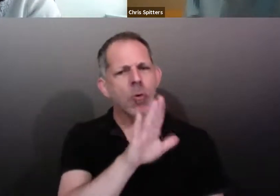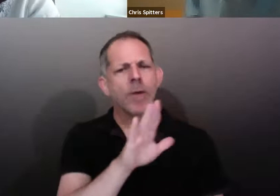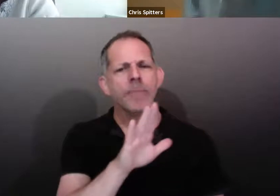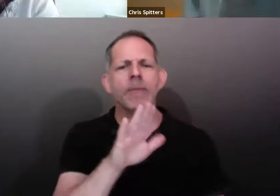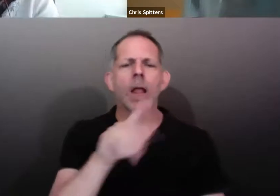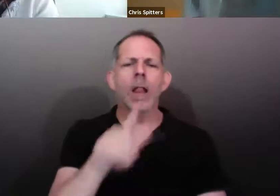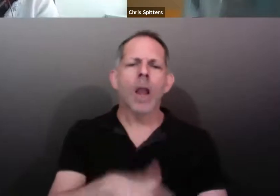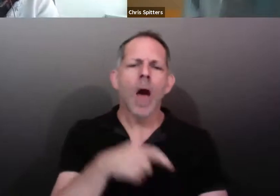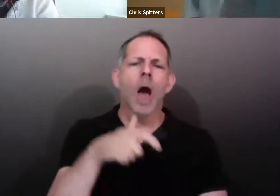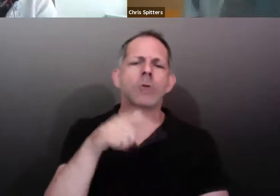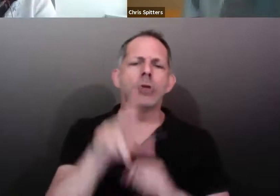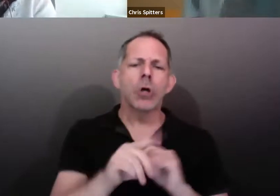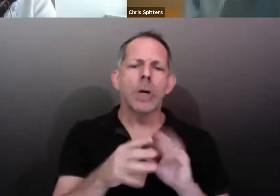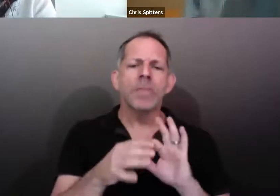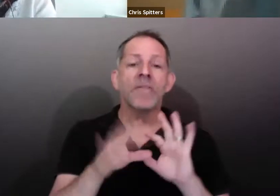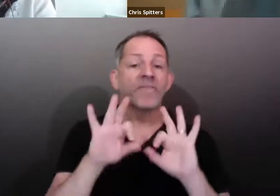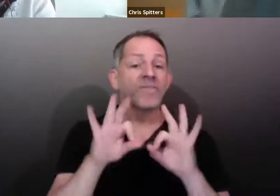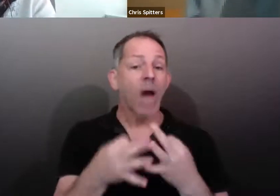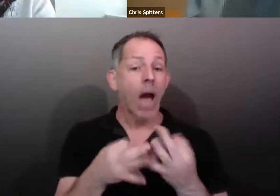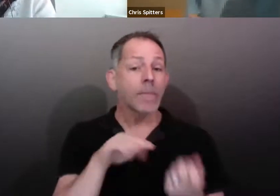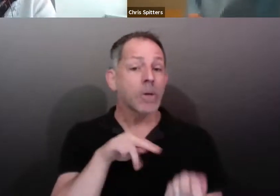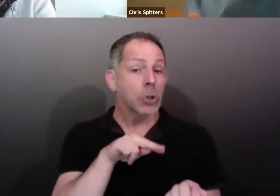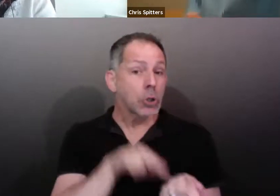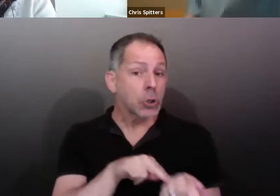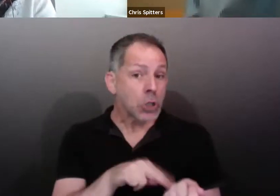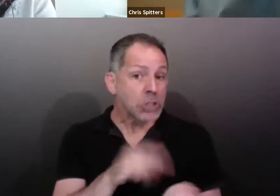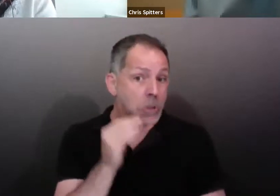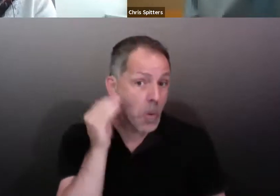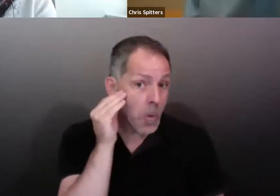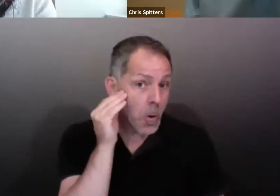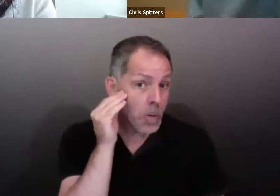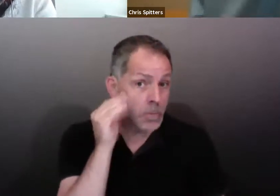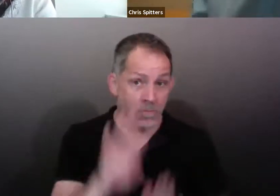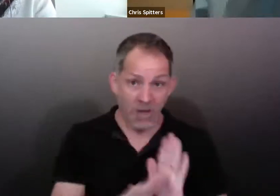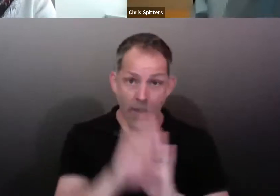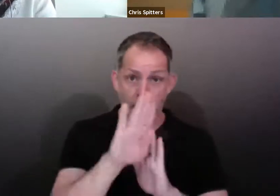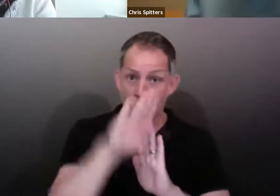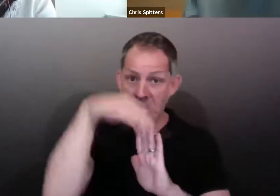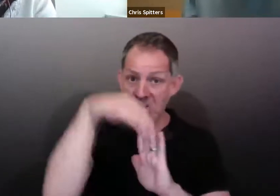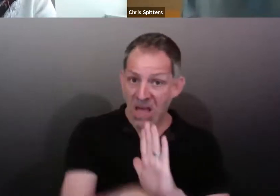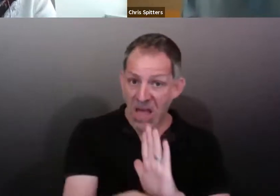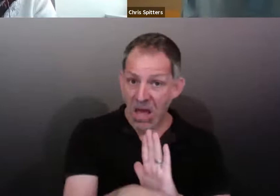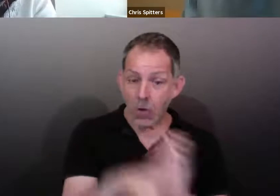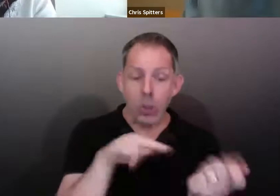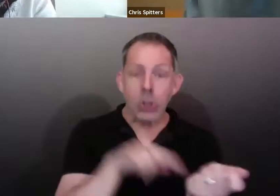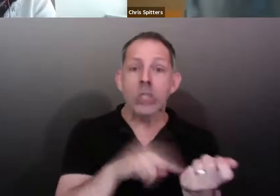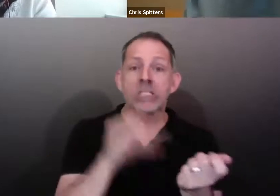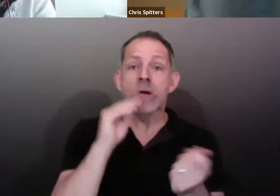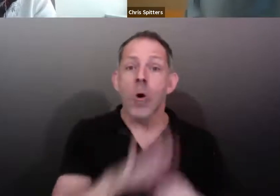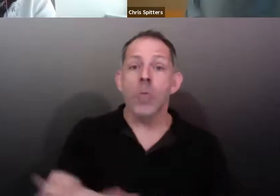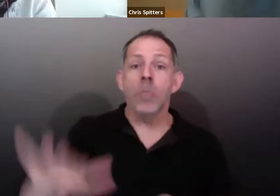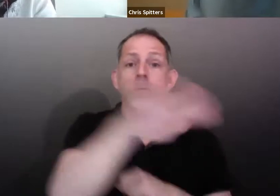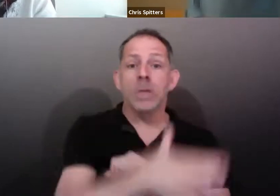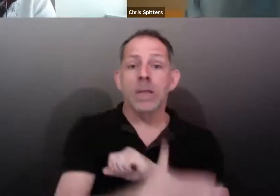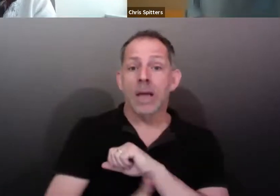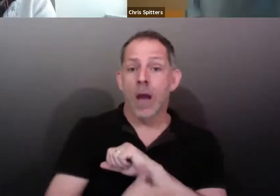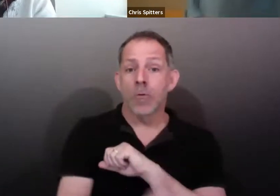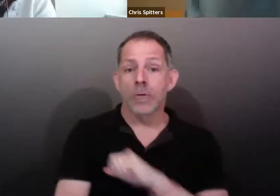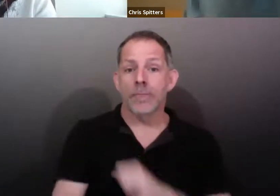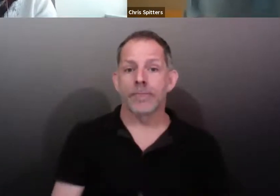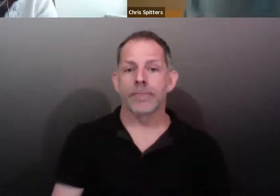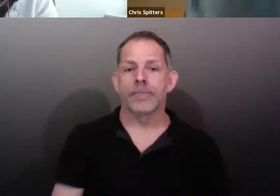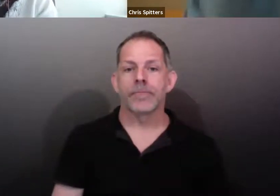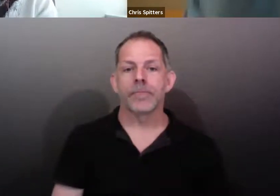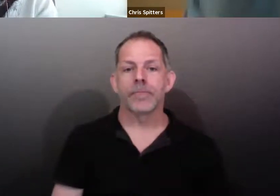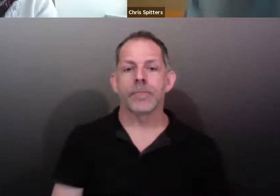are they more troublesome? Also, with cases dropping, the White House task force has started recommending neighborhood testing for counties